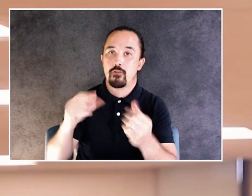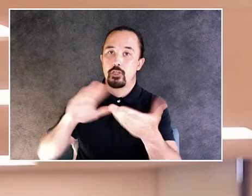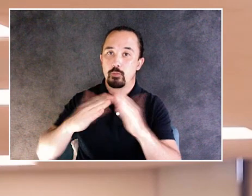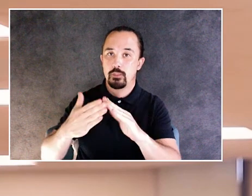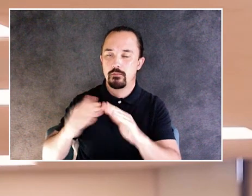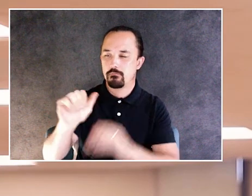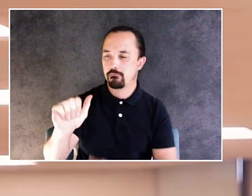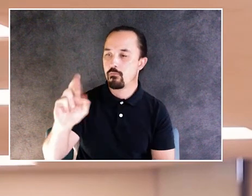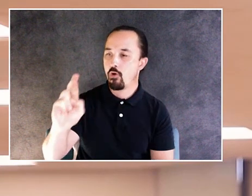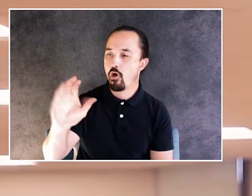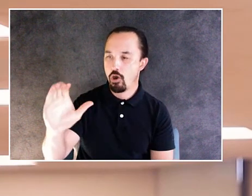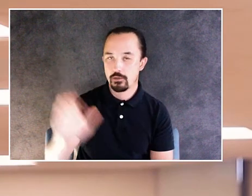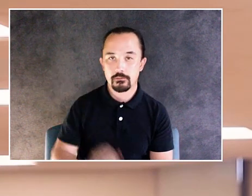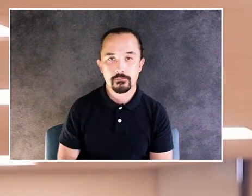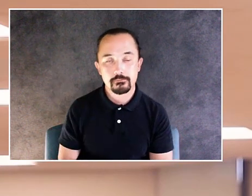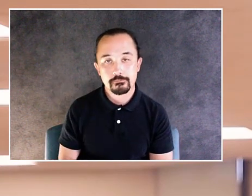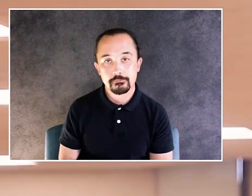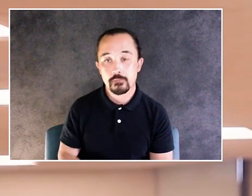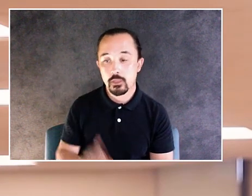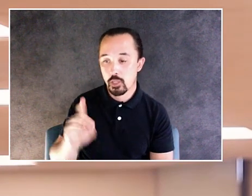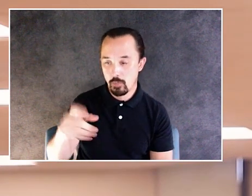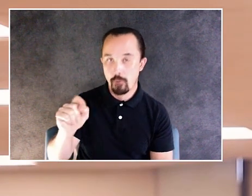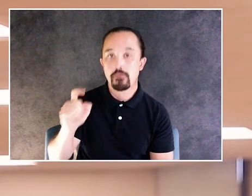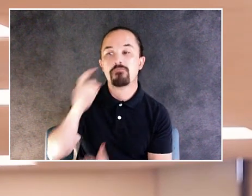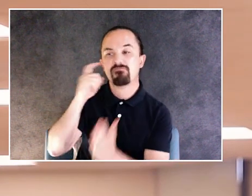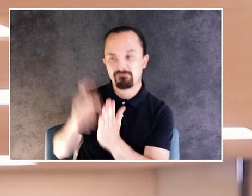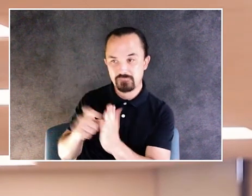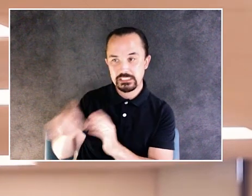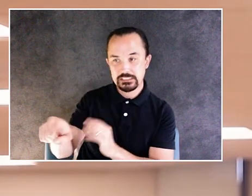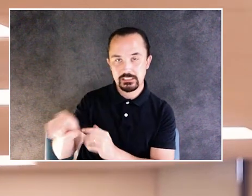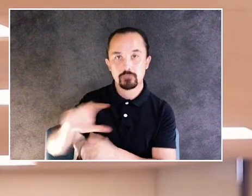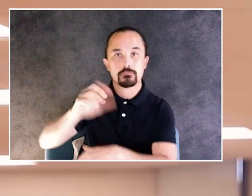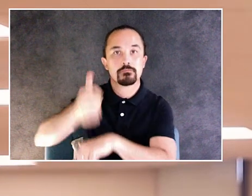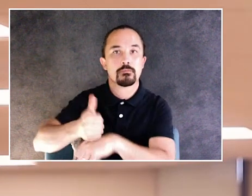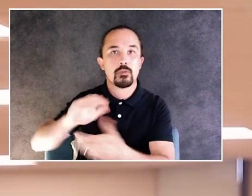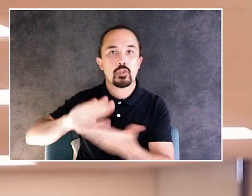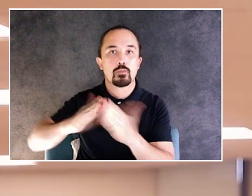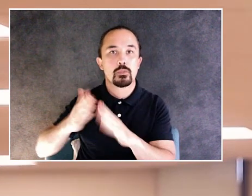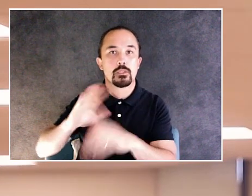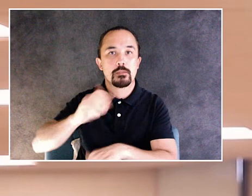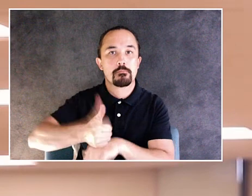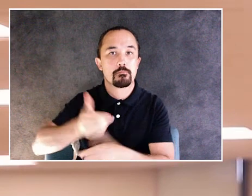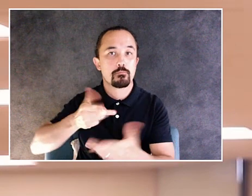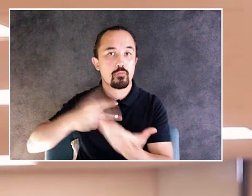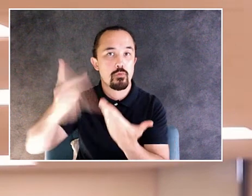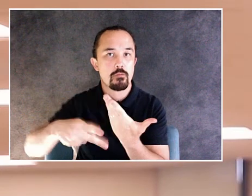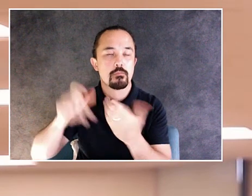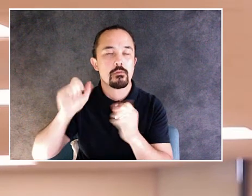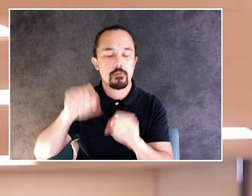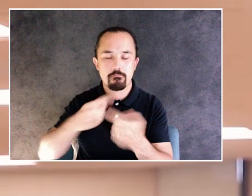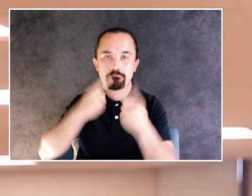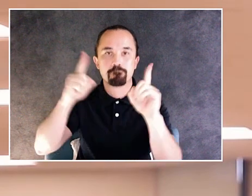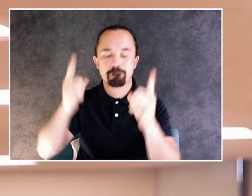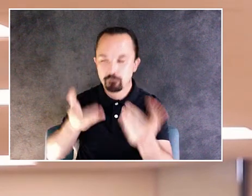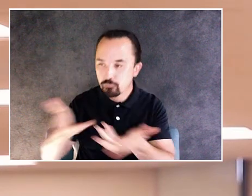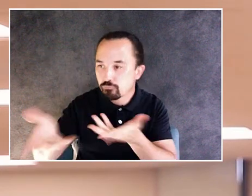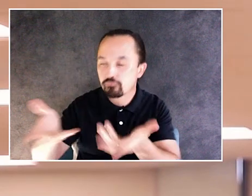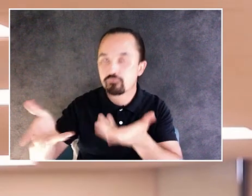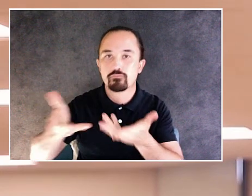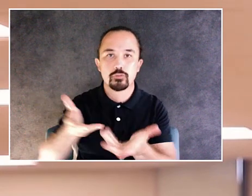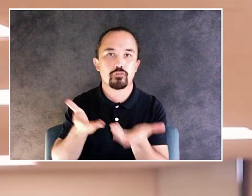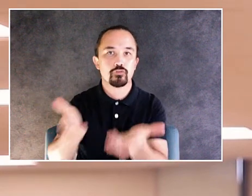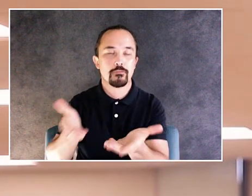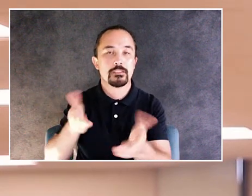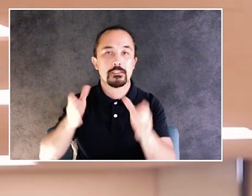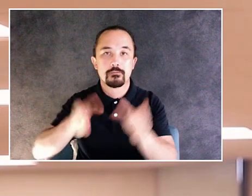ARC. The department has identified a need to establish community-based programs that can effectively engage and serve individuals who have